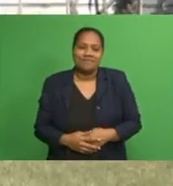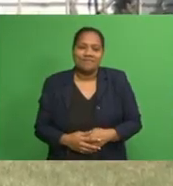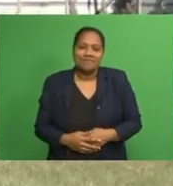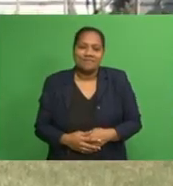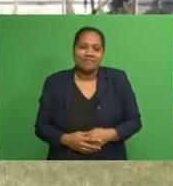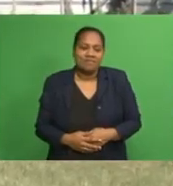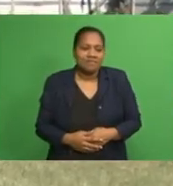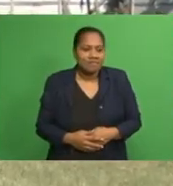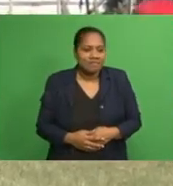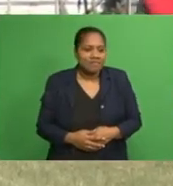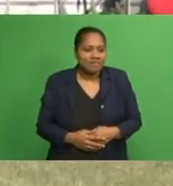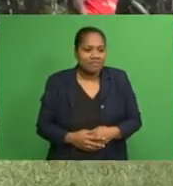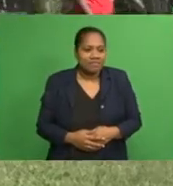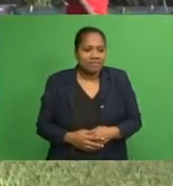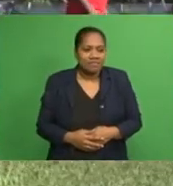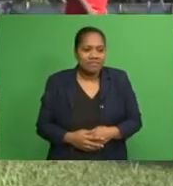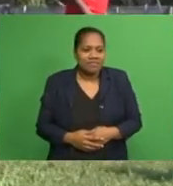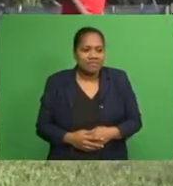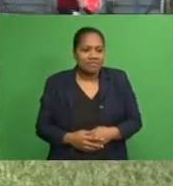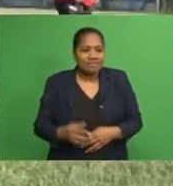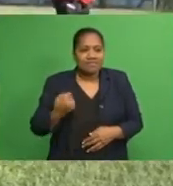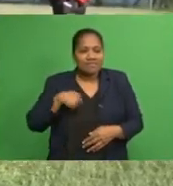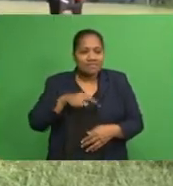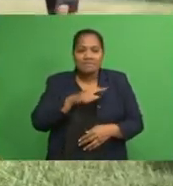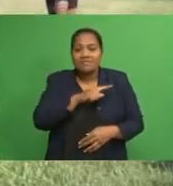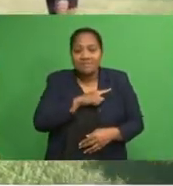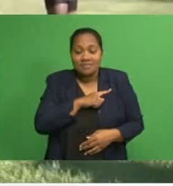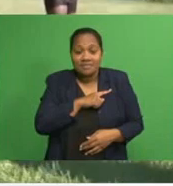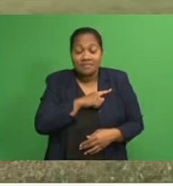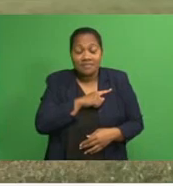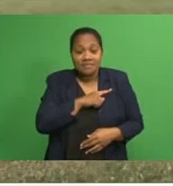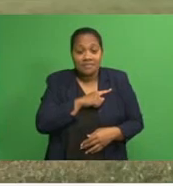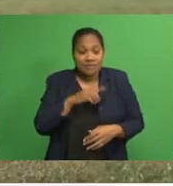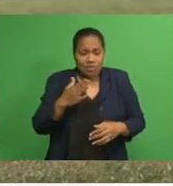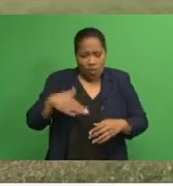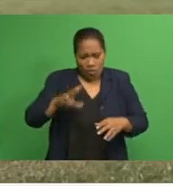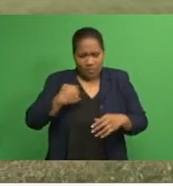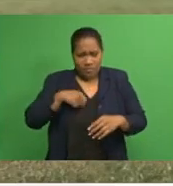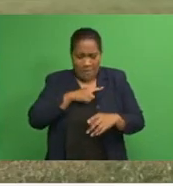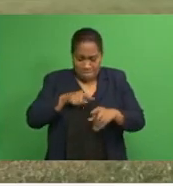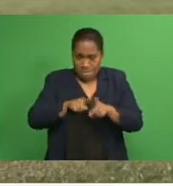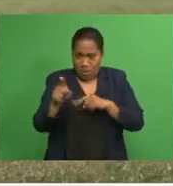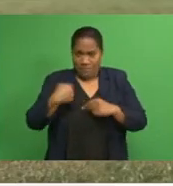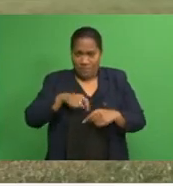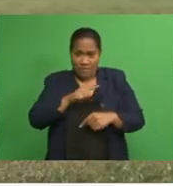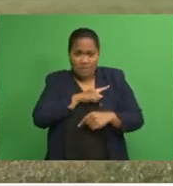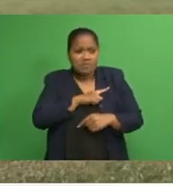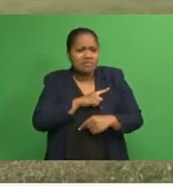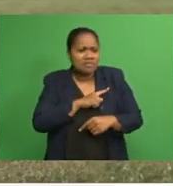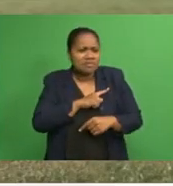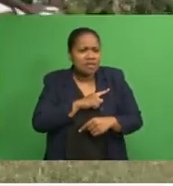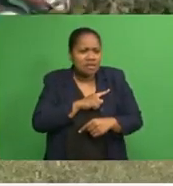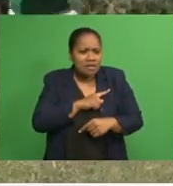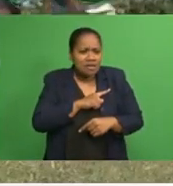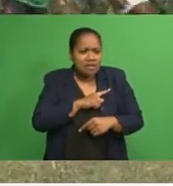Of us were caught up with work, especially all of us in the discipline force, and